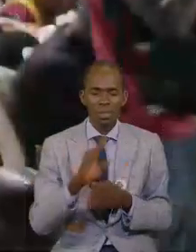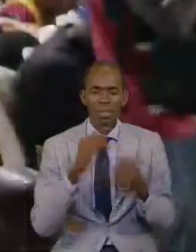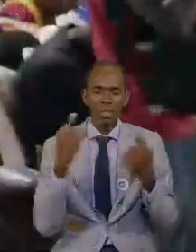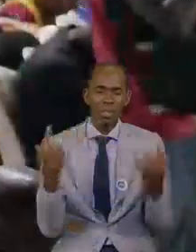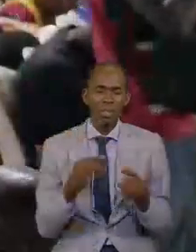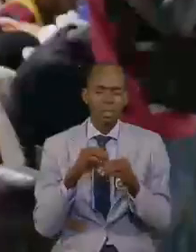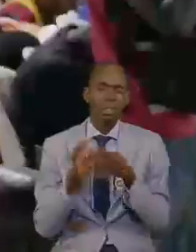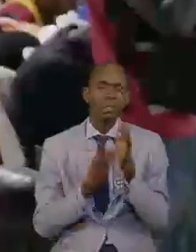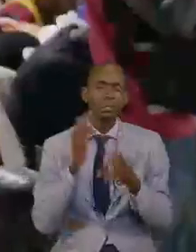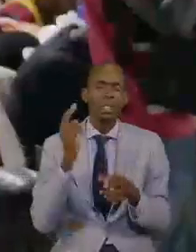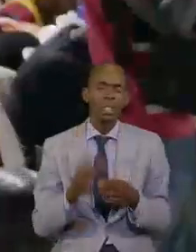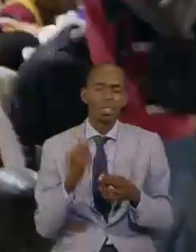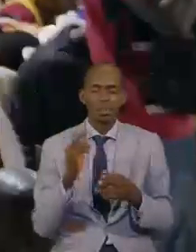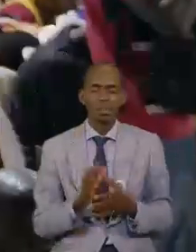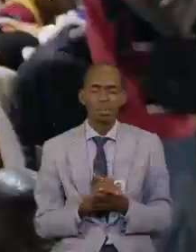Jesus' name.